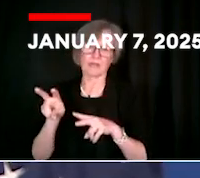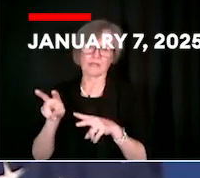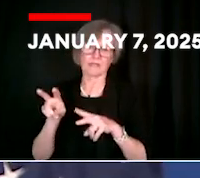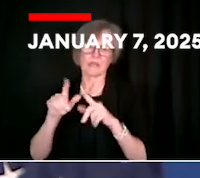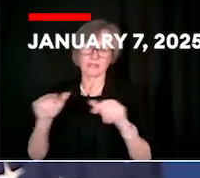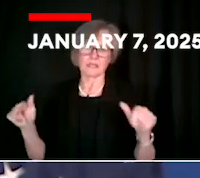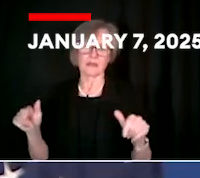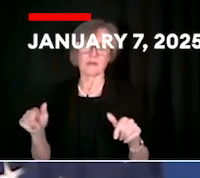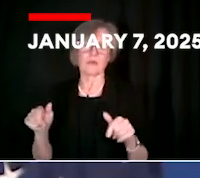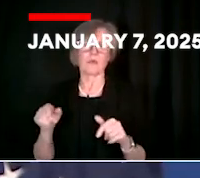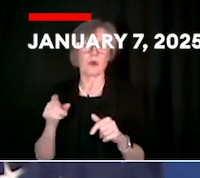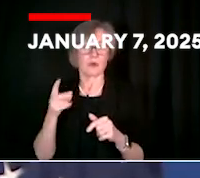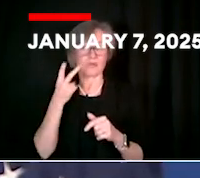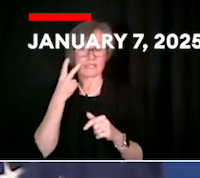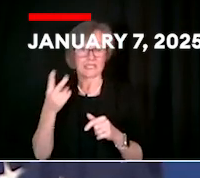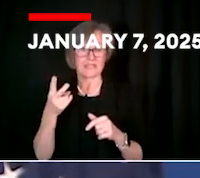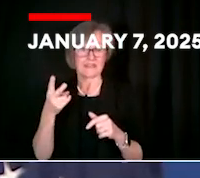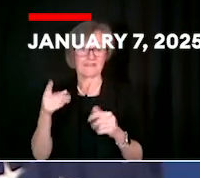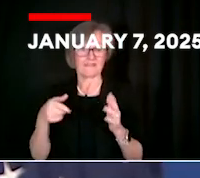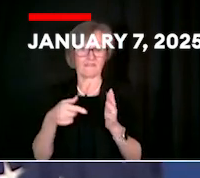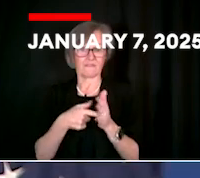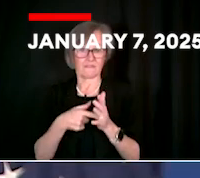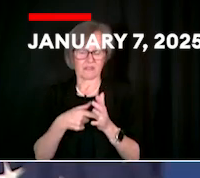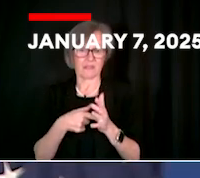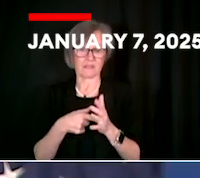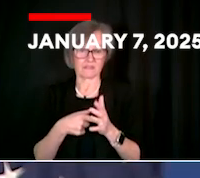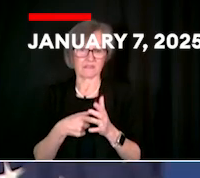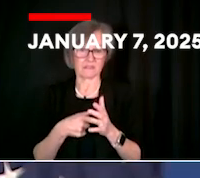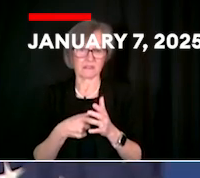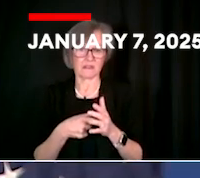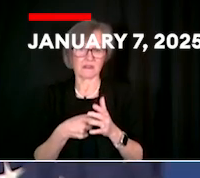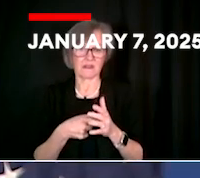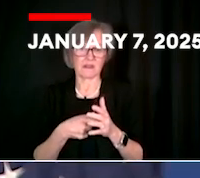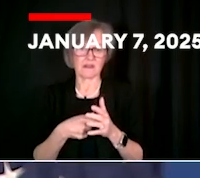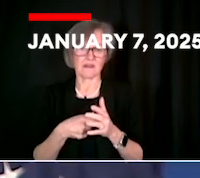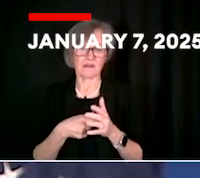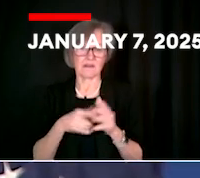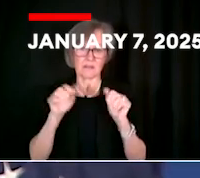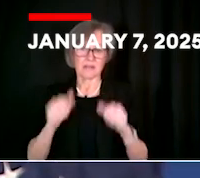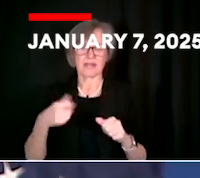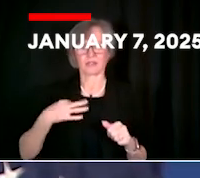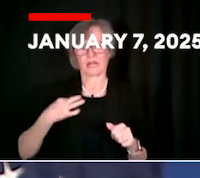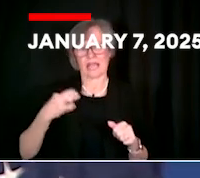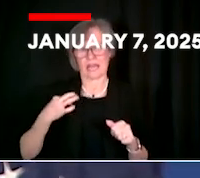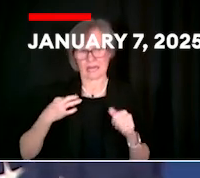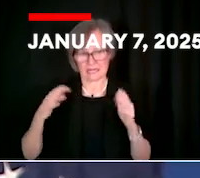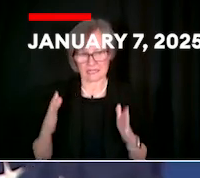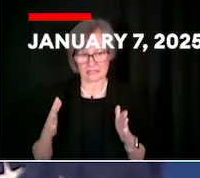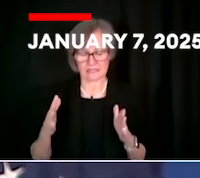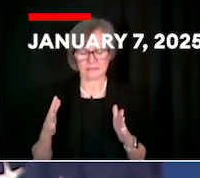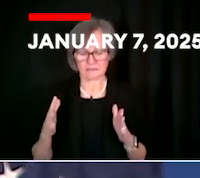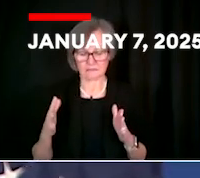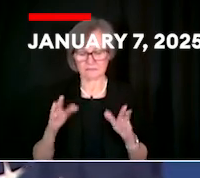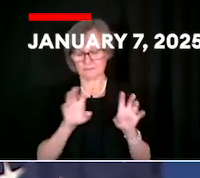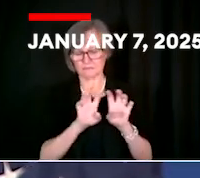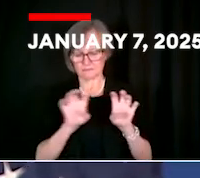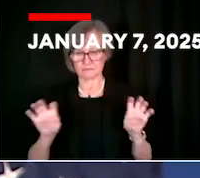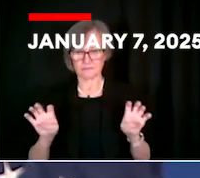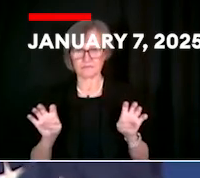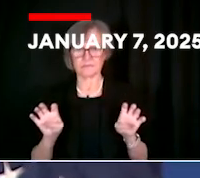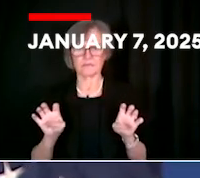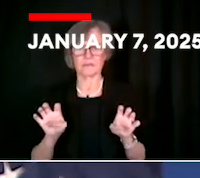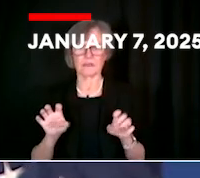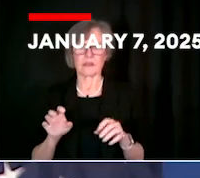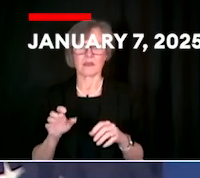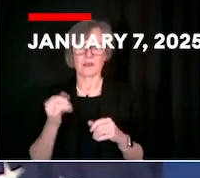you're seeing from this crop of potential candidates is the idealism colliding